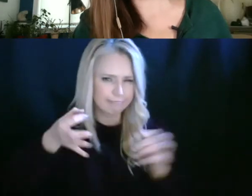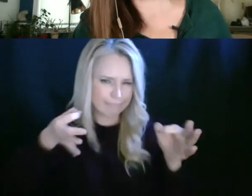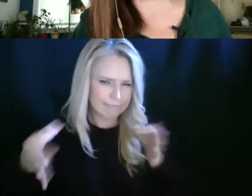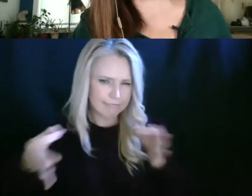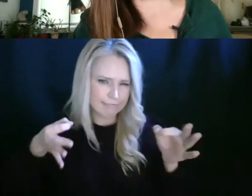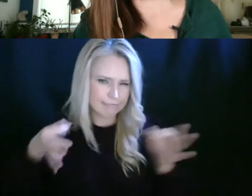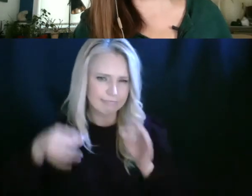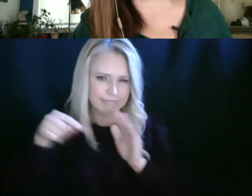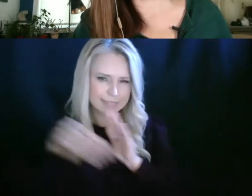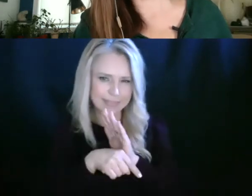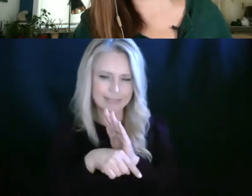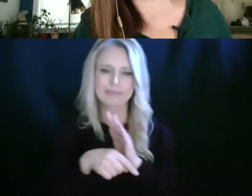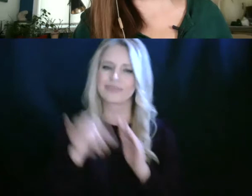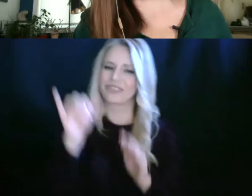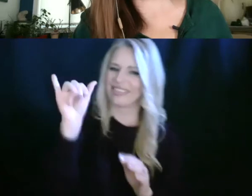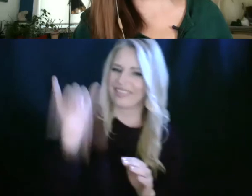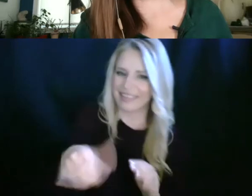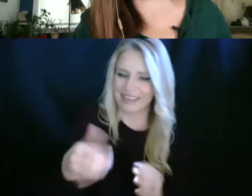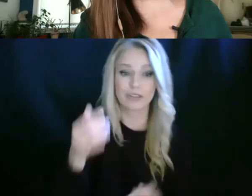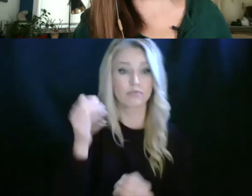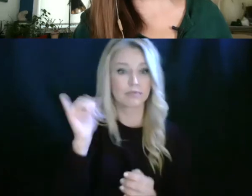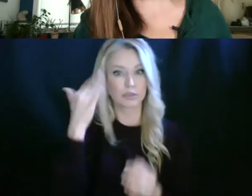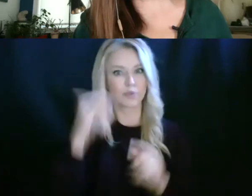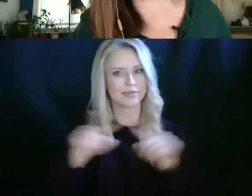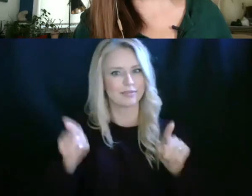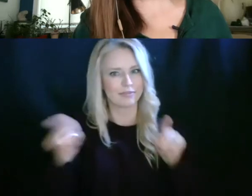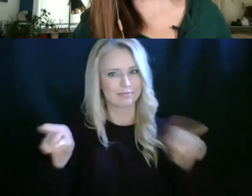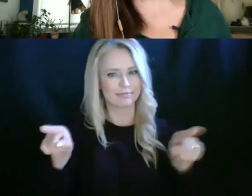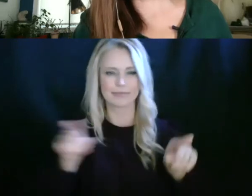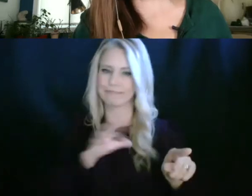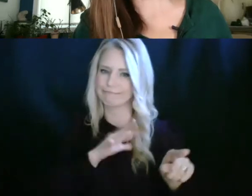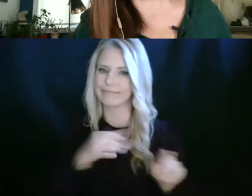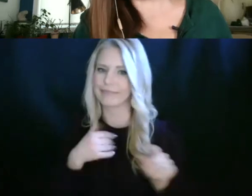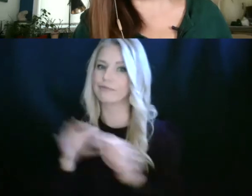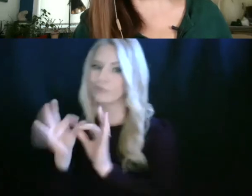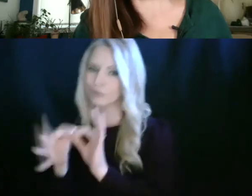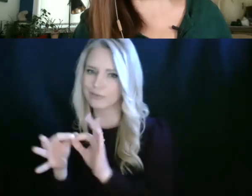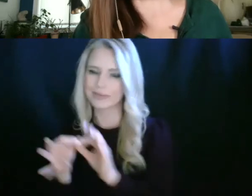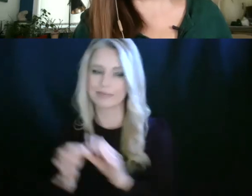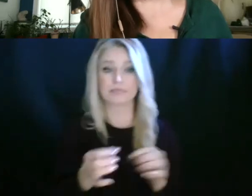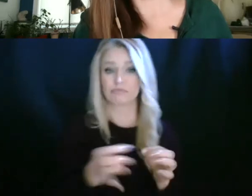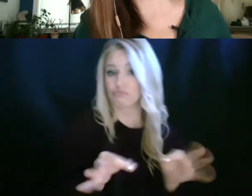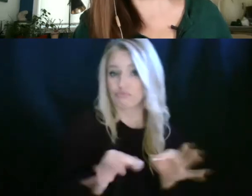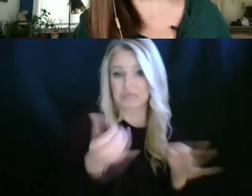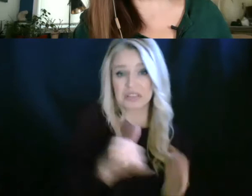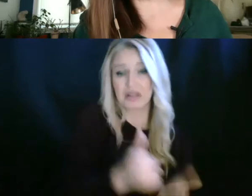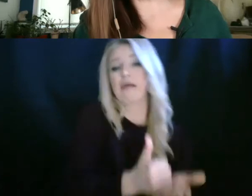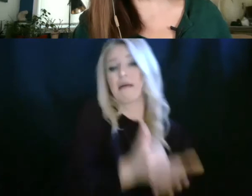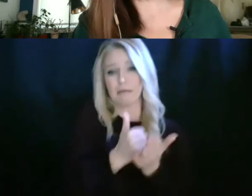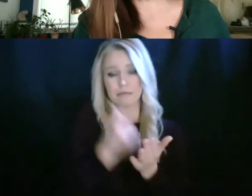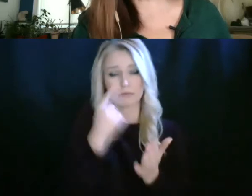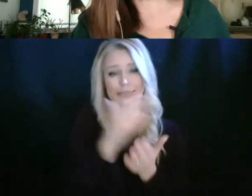are all based in that culture, and it has a different approach than English. And so that is a big difference versus